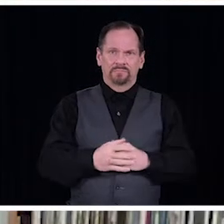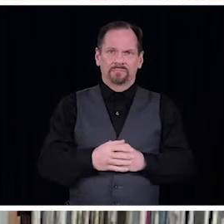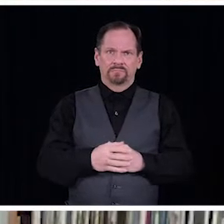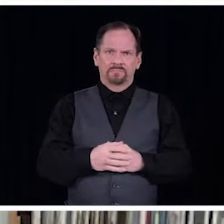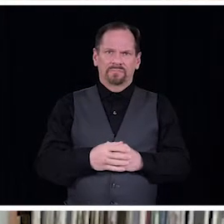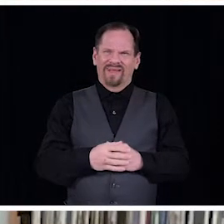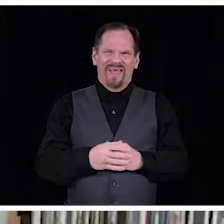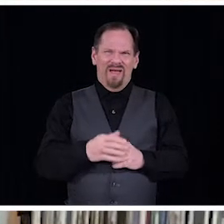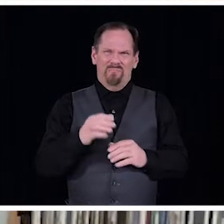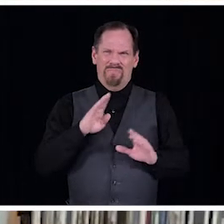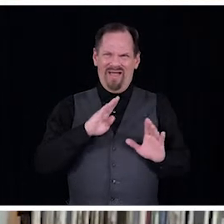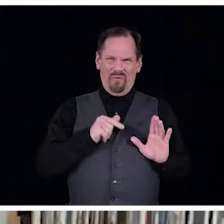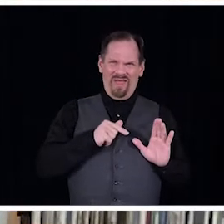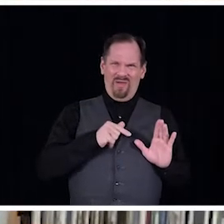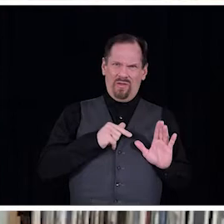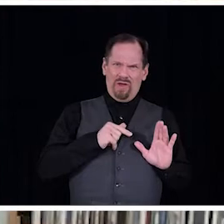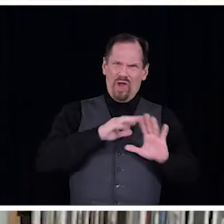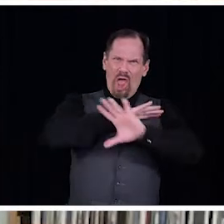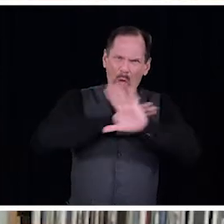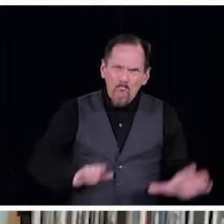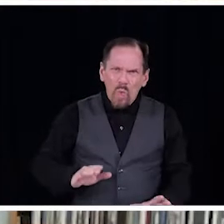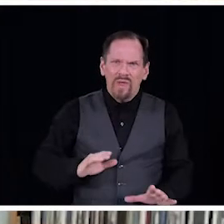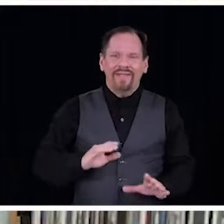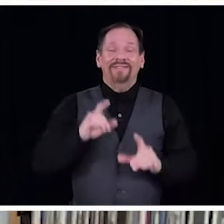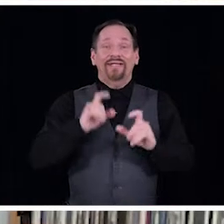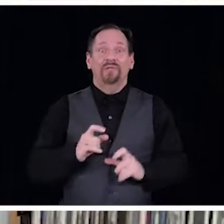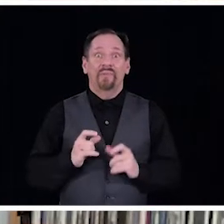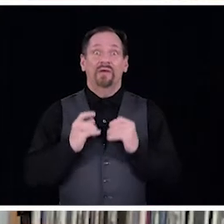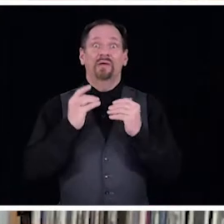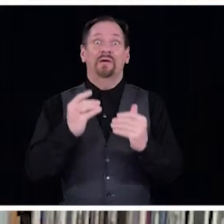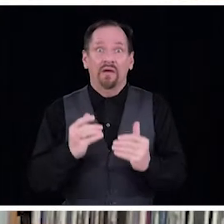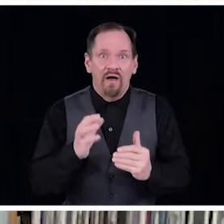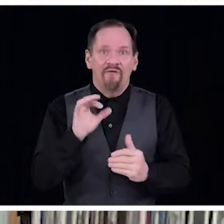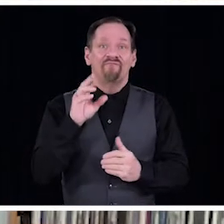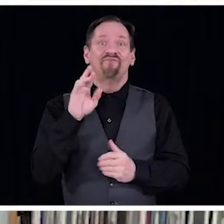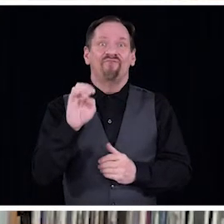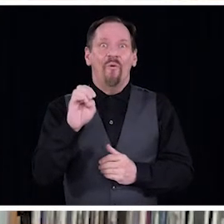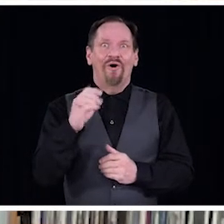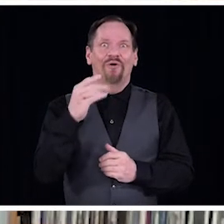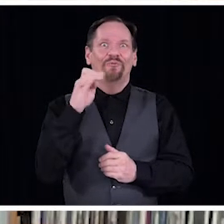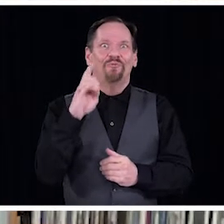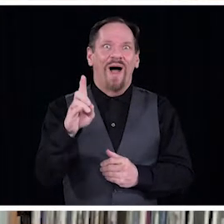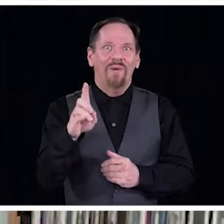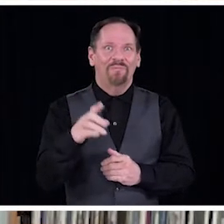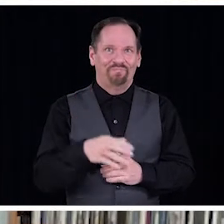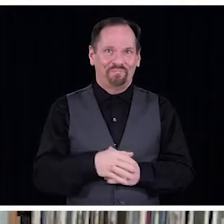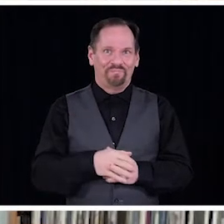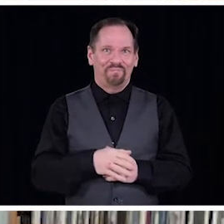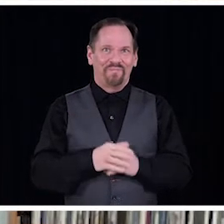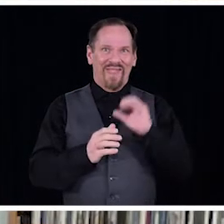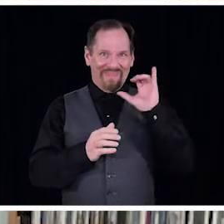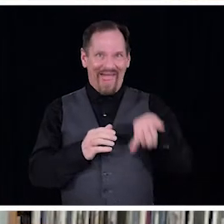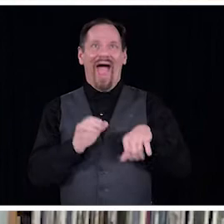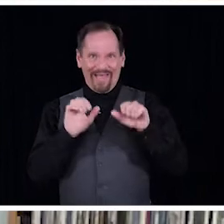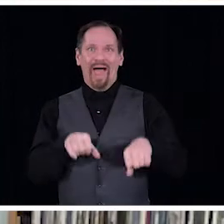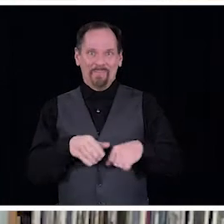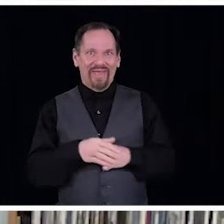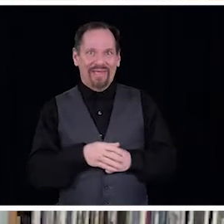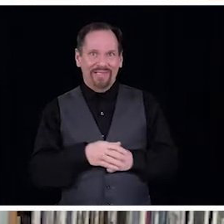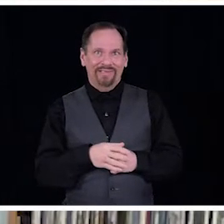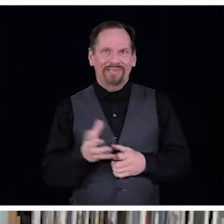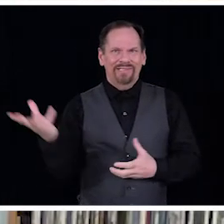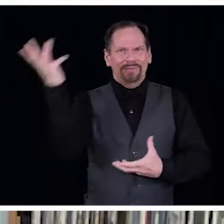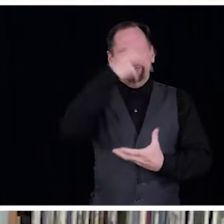elevate, but it is above all a human art, captive to the entire vast, complex range of human intellect and